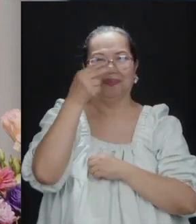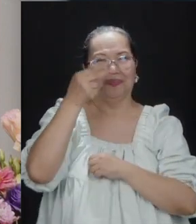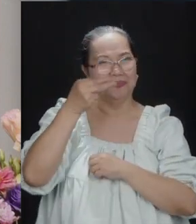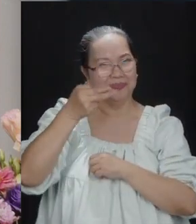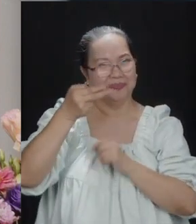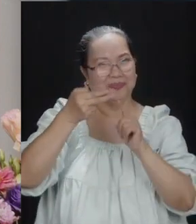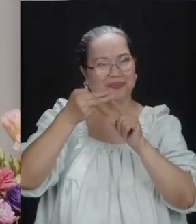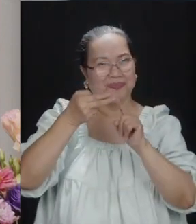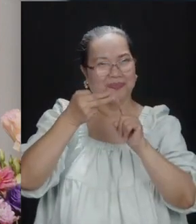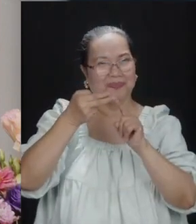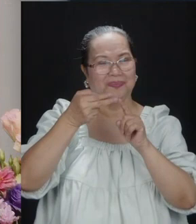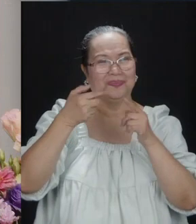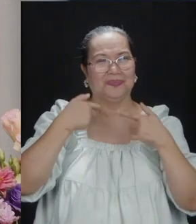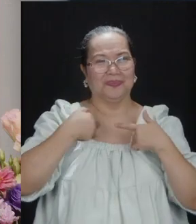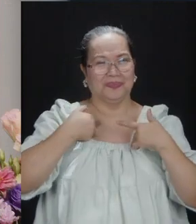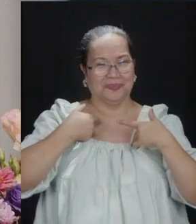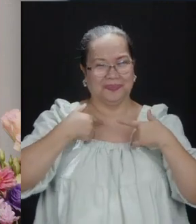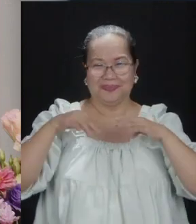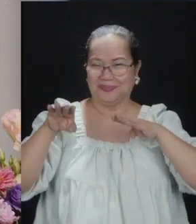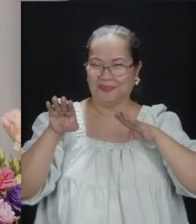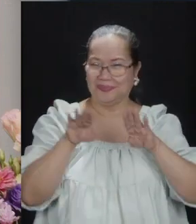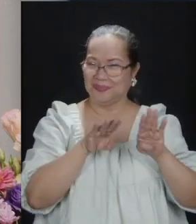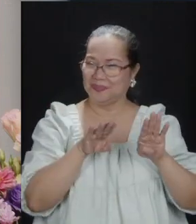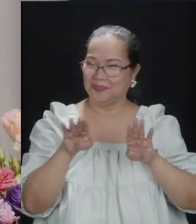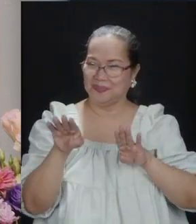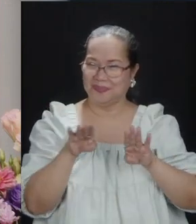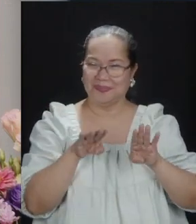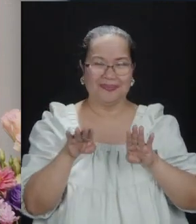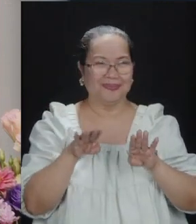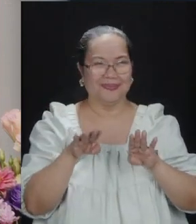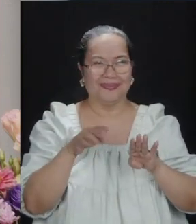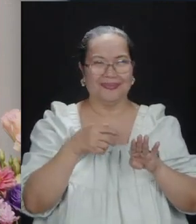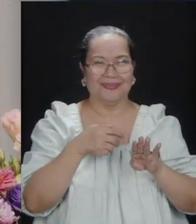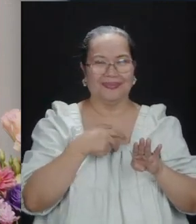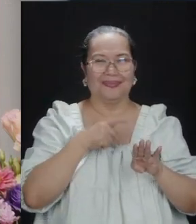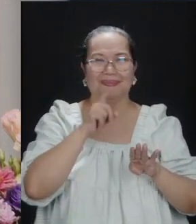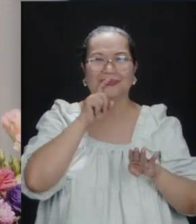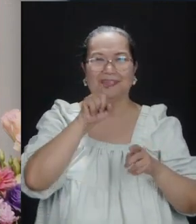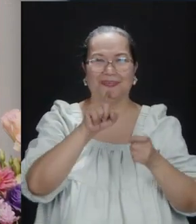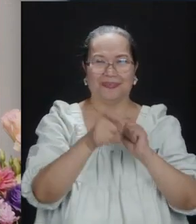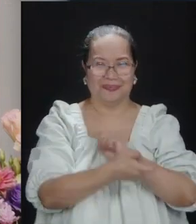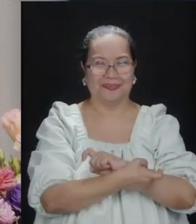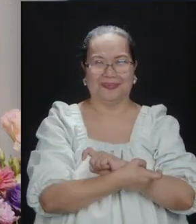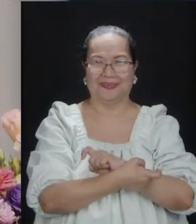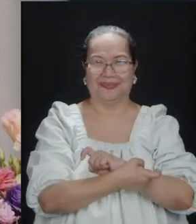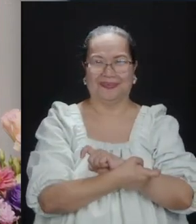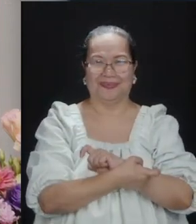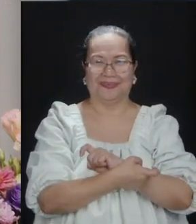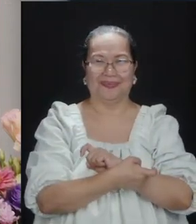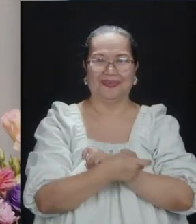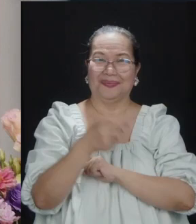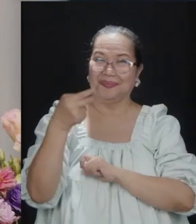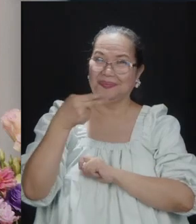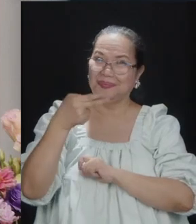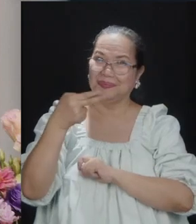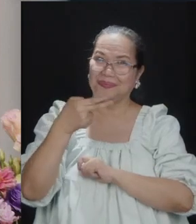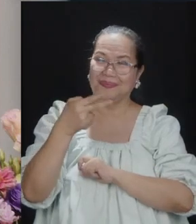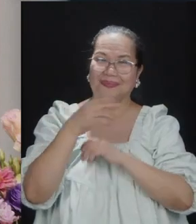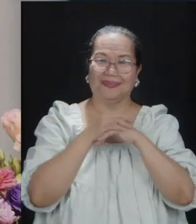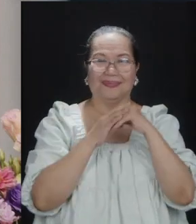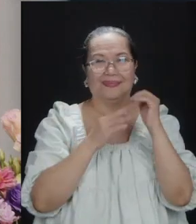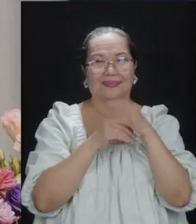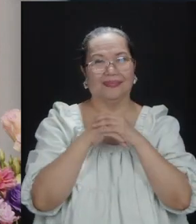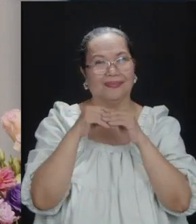Hannah's disposition was drastically altered. Hannah was